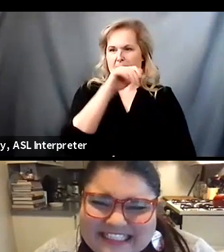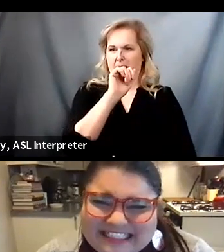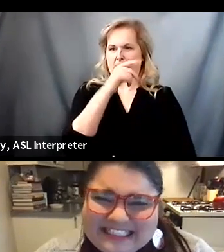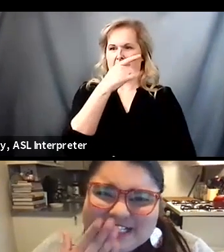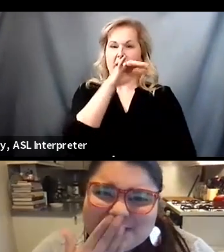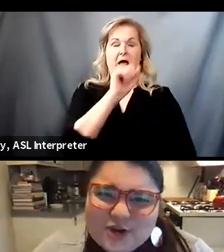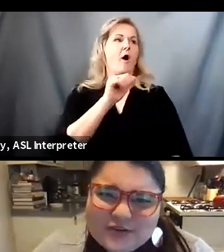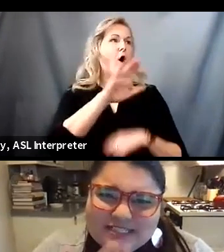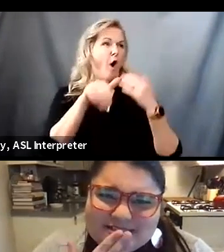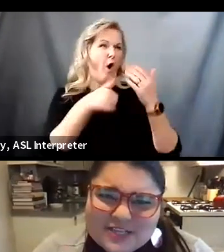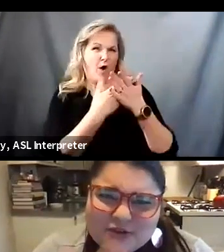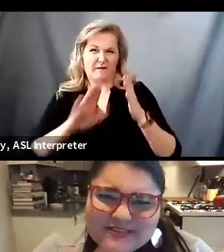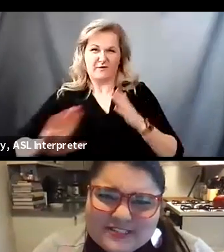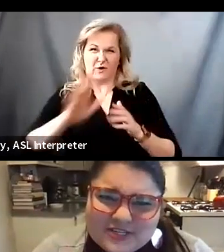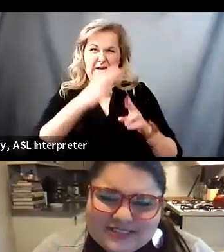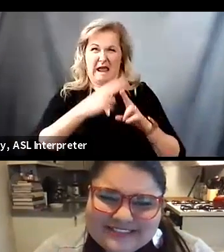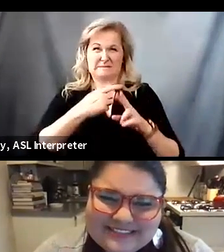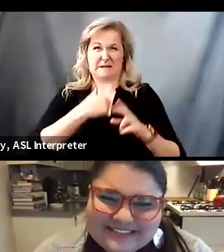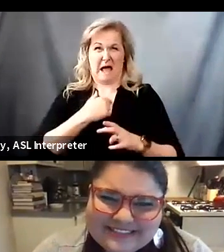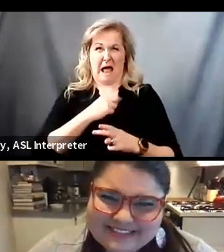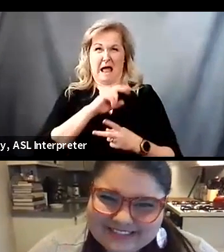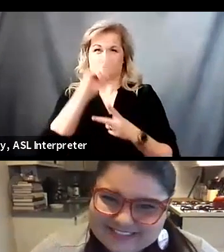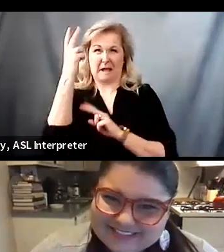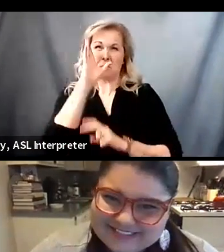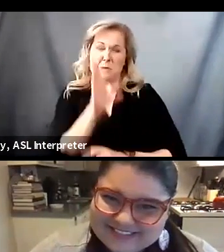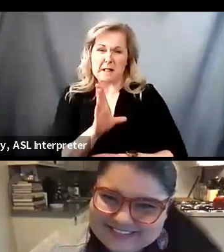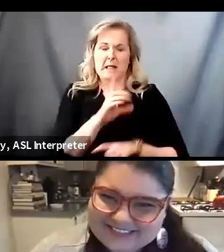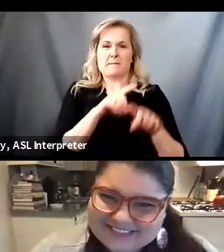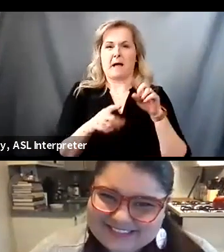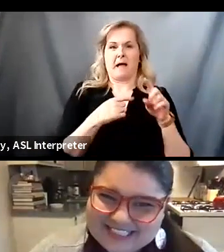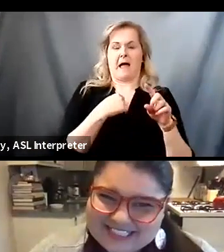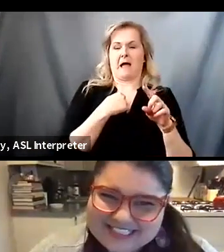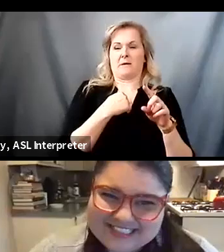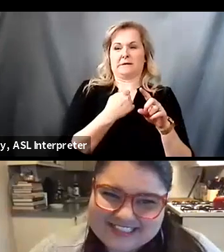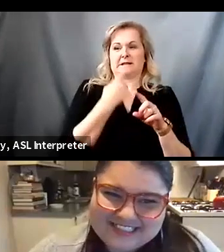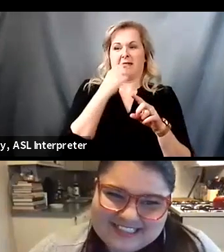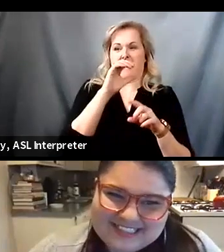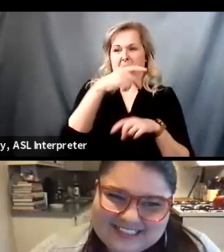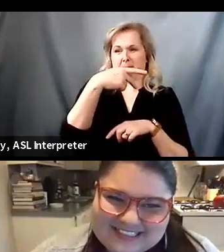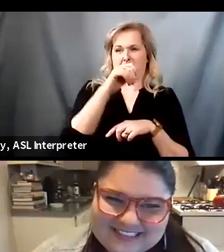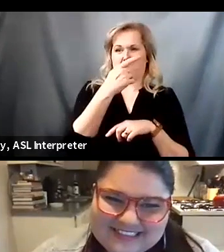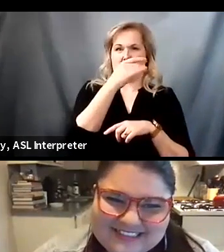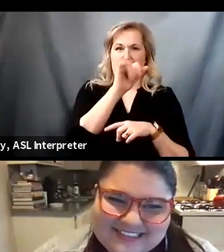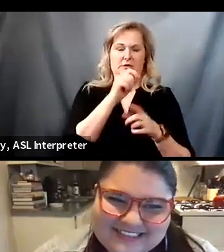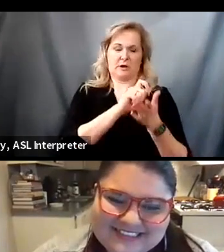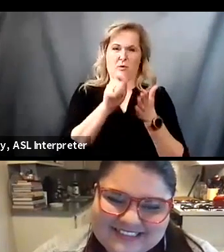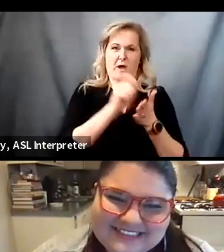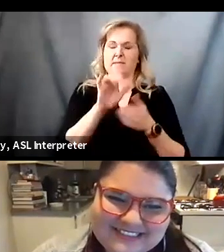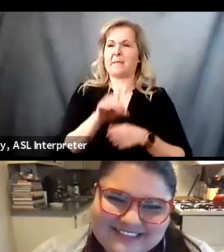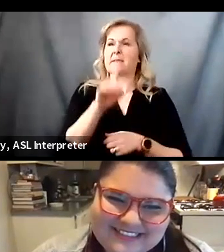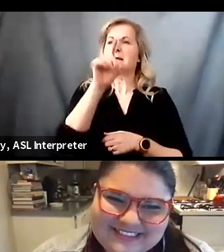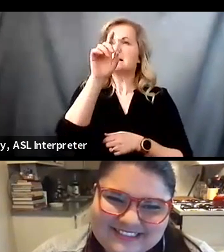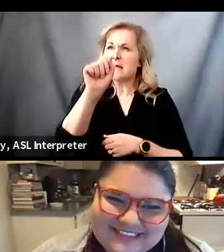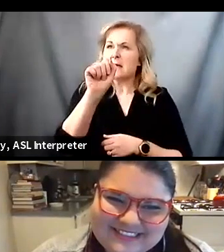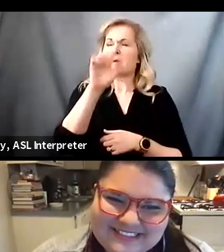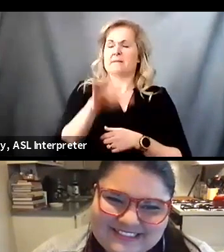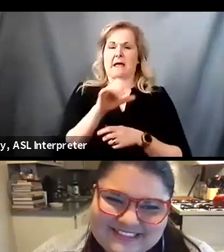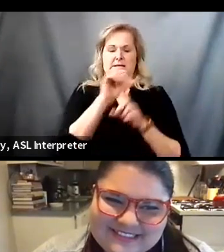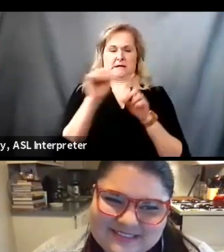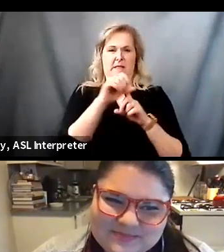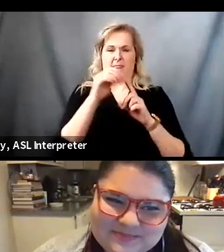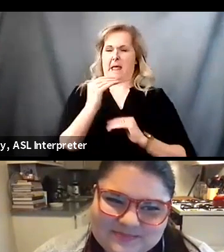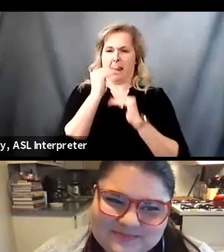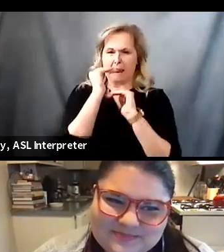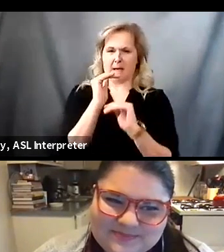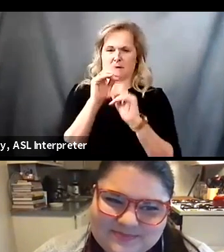I'm apologizing in advance, Carmen, because I think I've only said Carmen. Papalia writes, the disabling condition that limits a